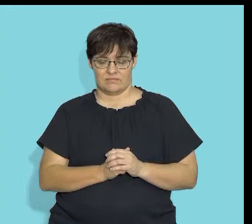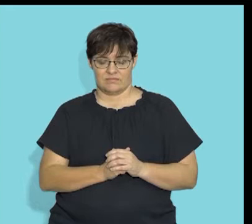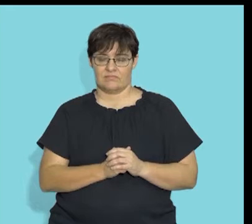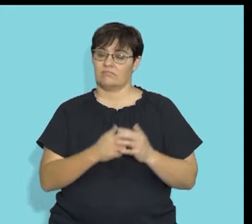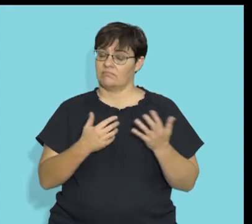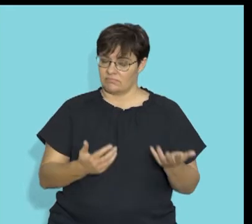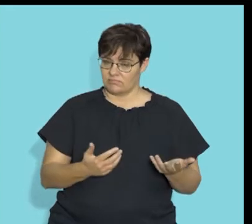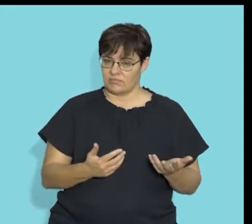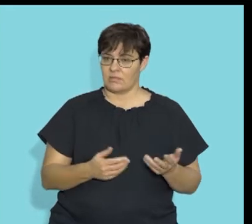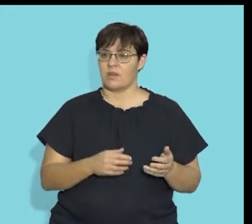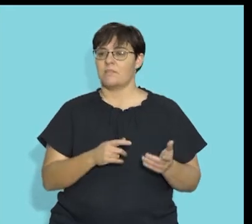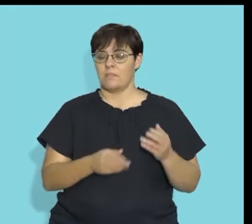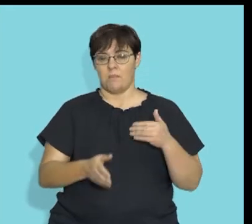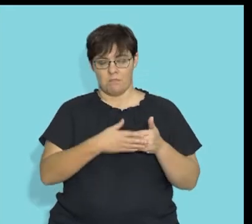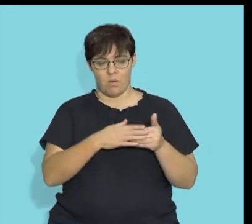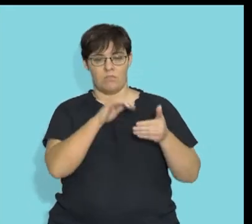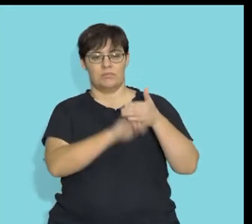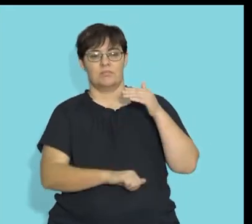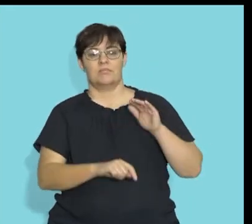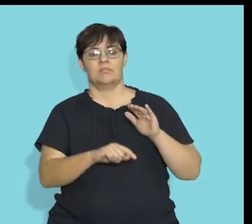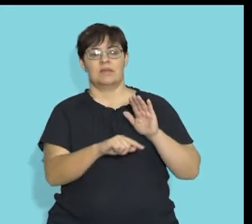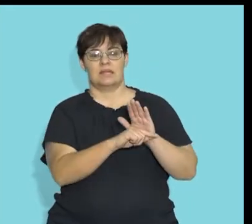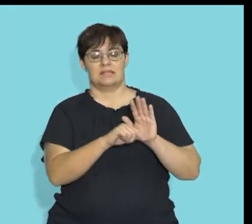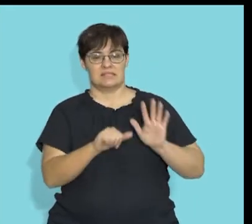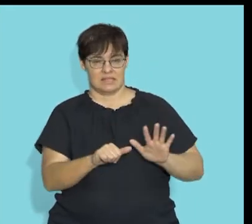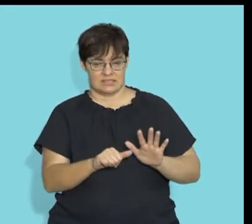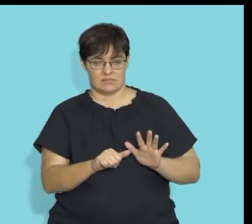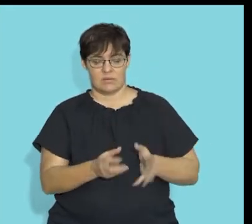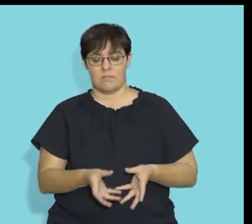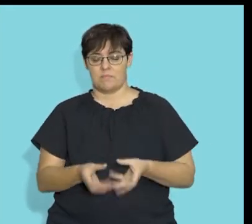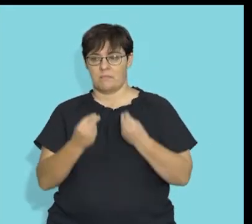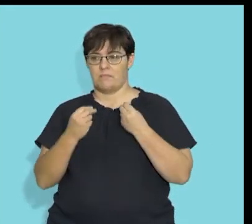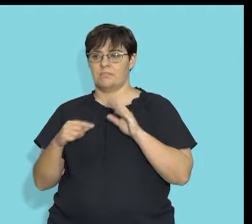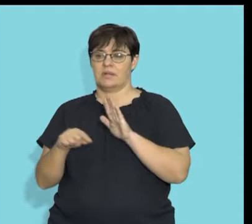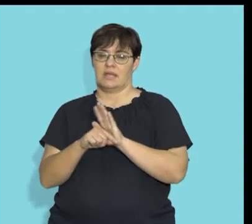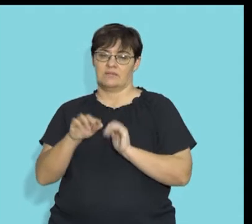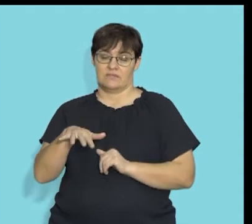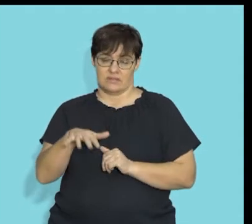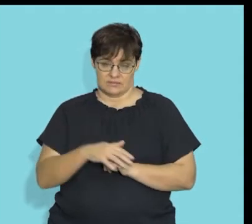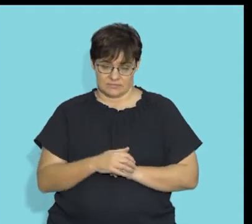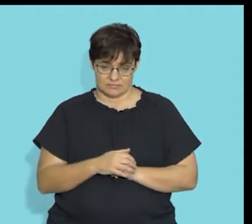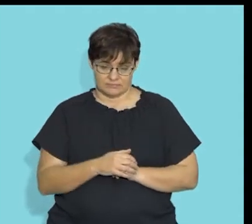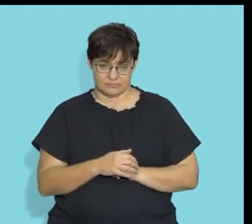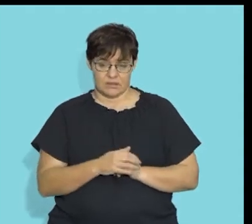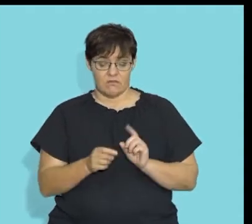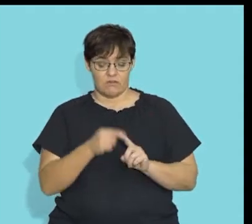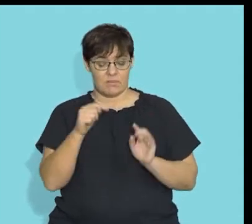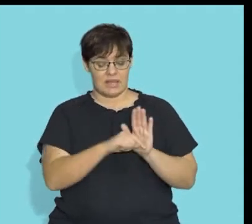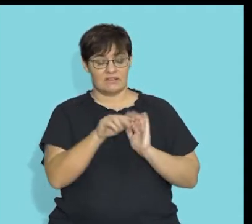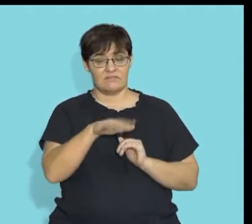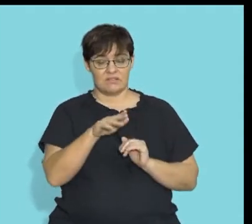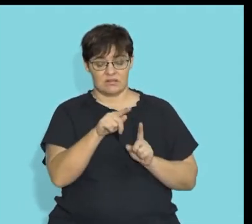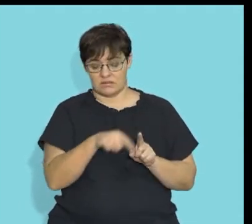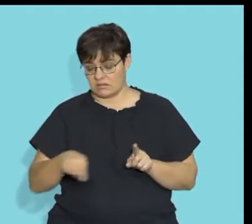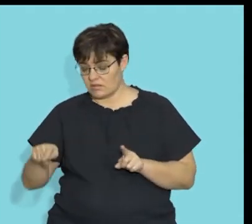negative 6. So I've subtracted a further 6 from negative 9 to get to negative 15. Then from